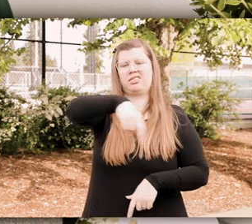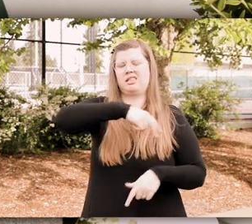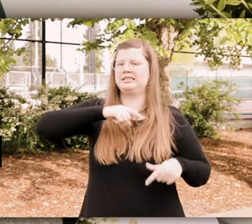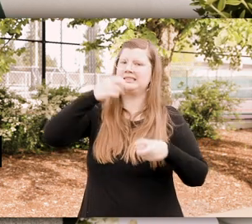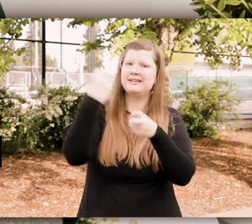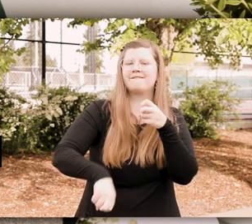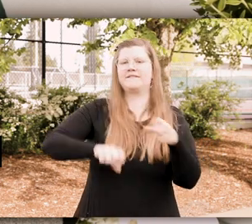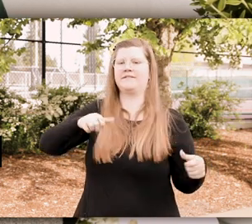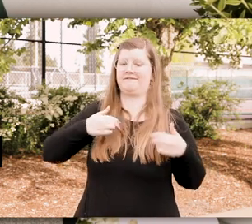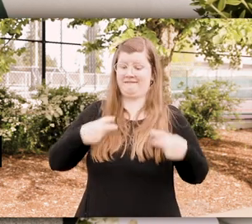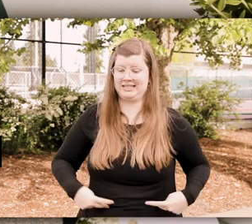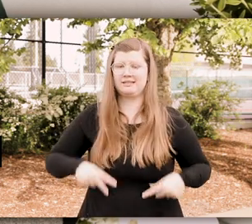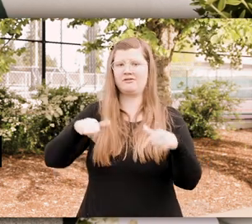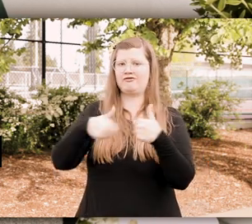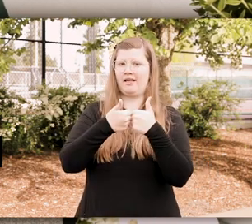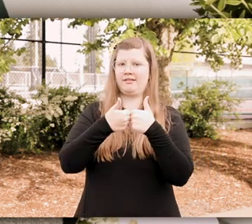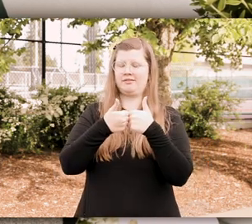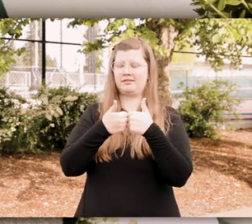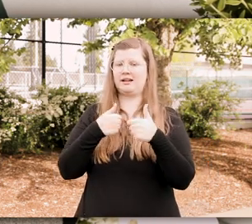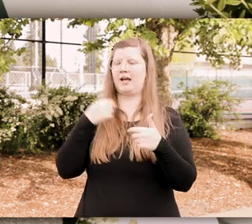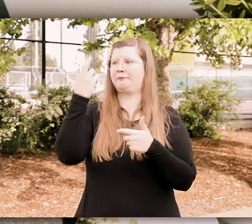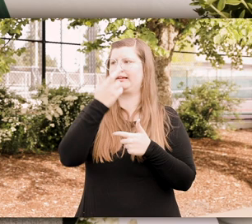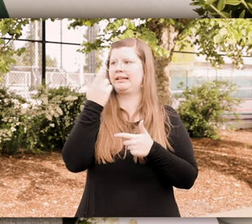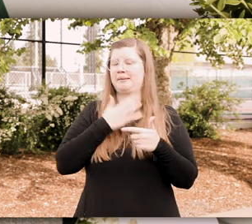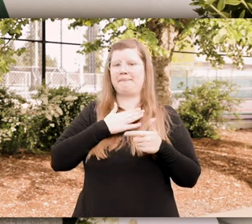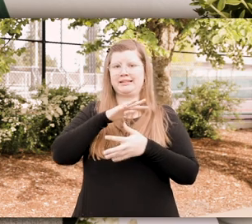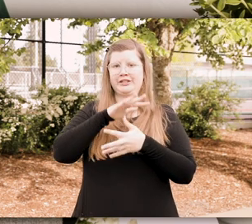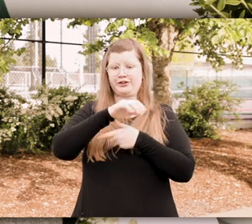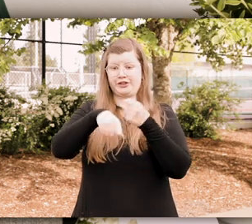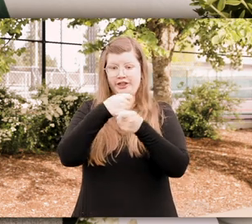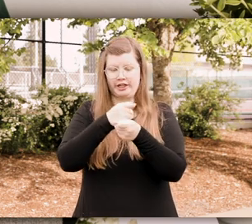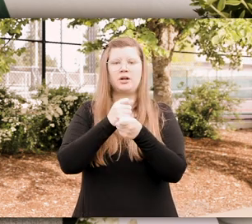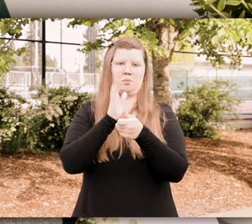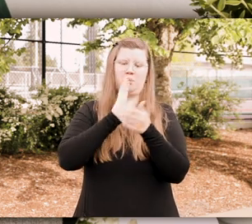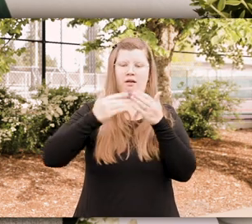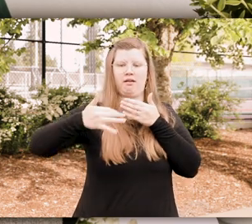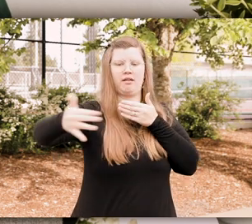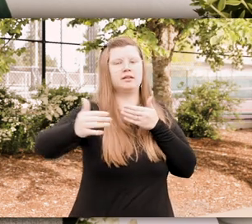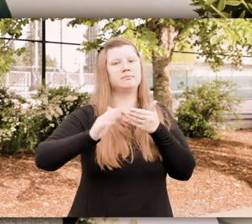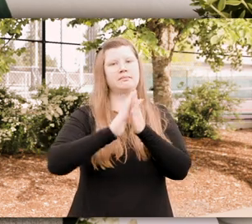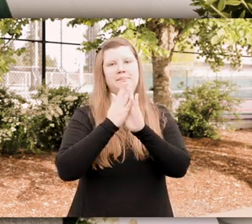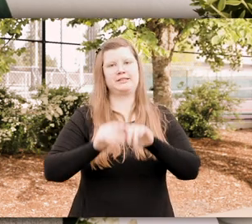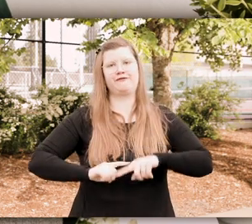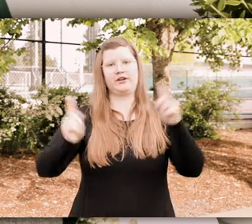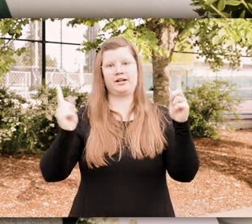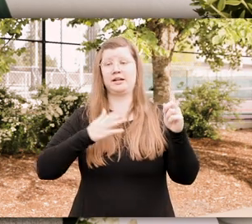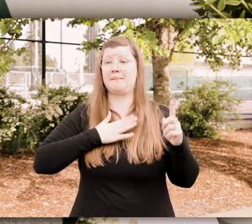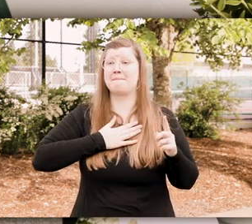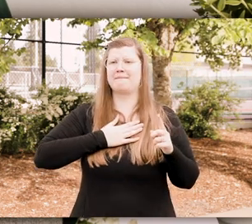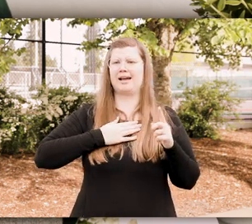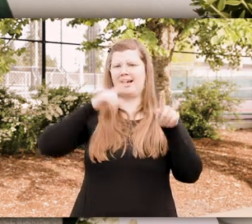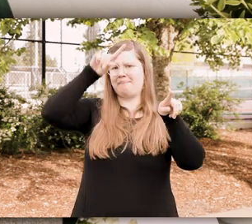how the senior year I had always imagined would be different. The mysterious headaches that plagued my daily life quickly reduced my routine to